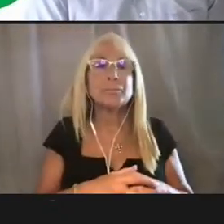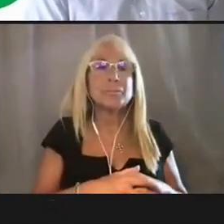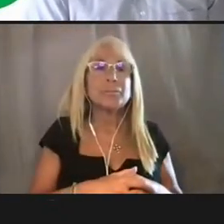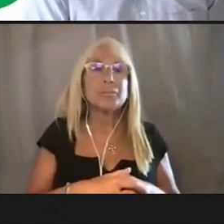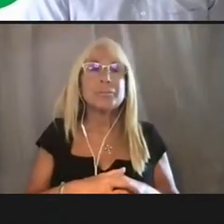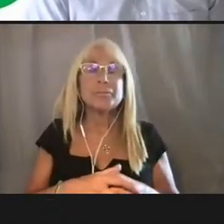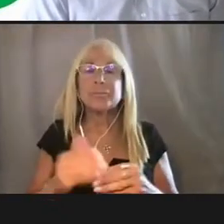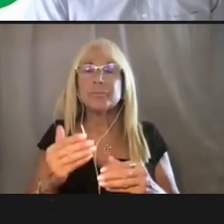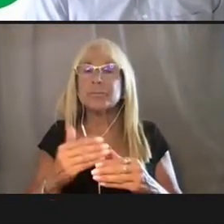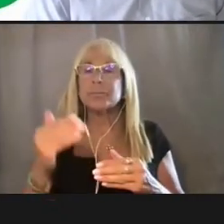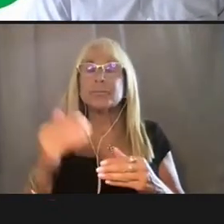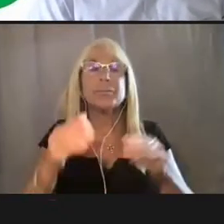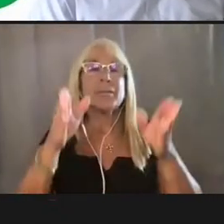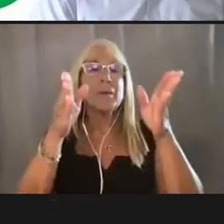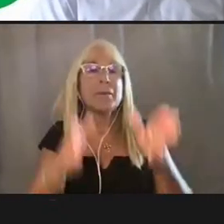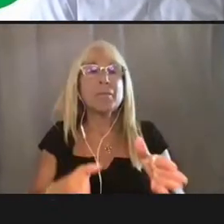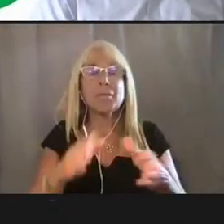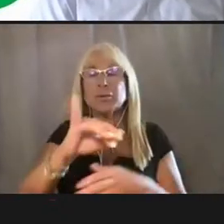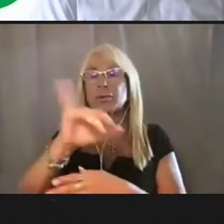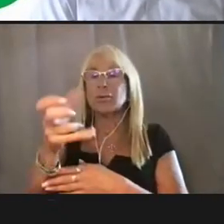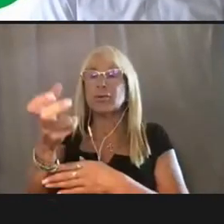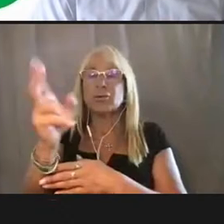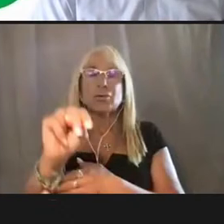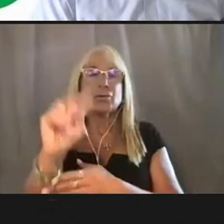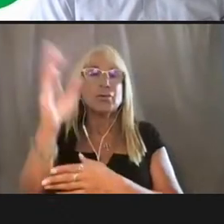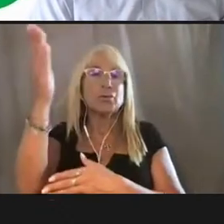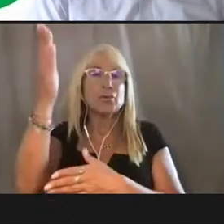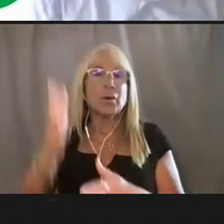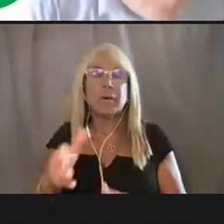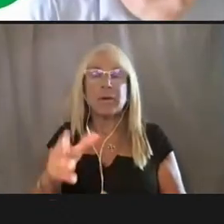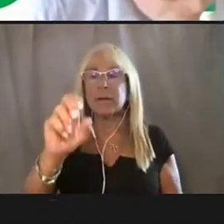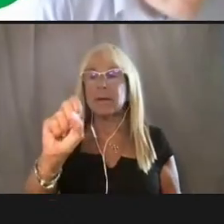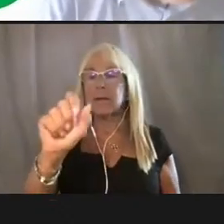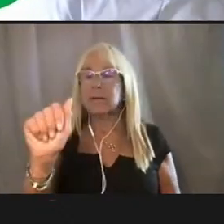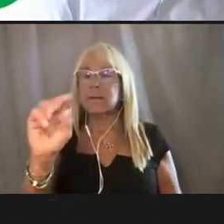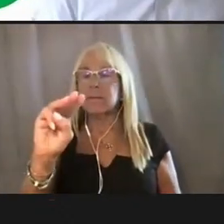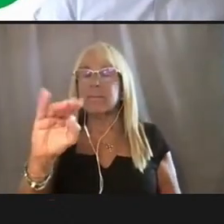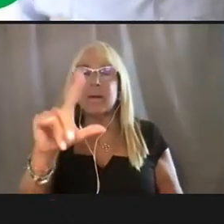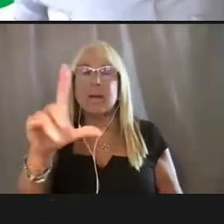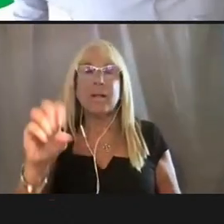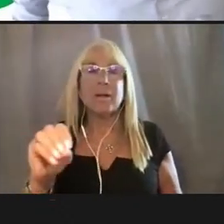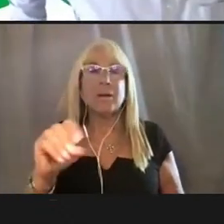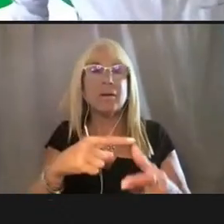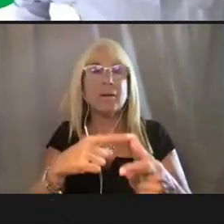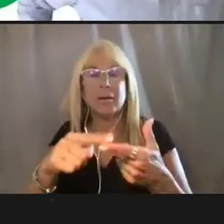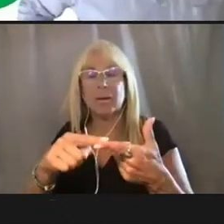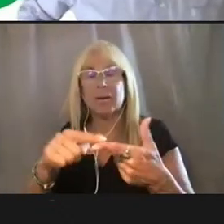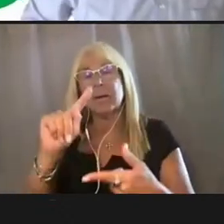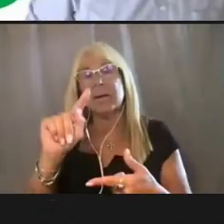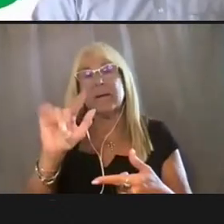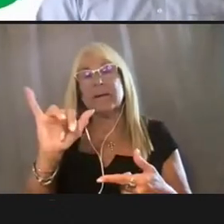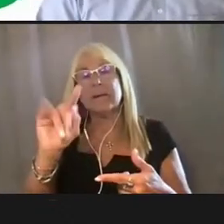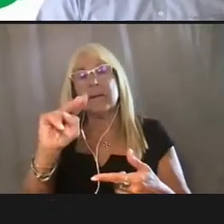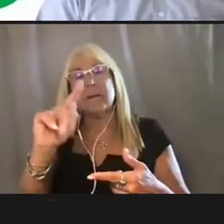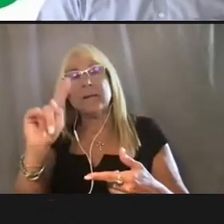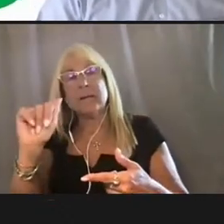the next speaker is John similo followed by tinnitin charges Chevalier